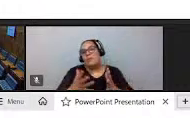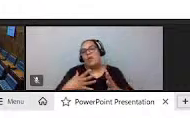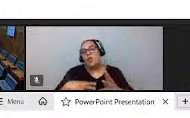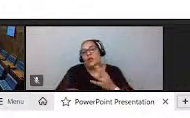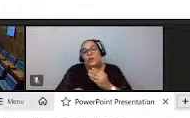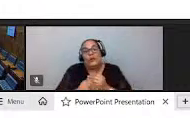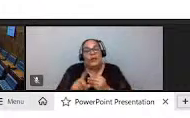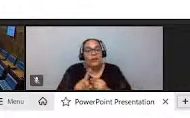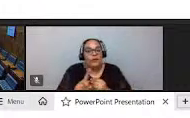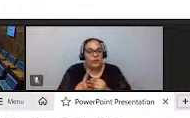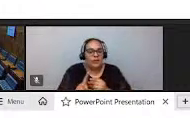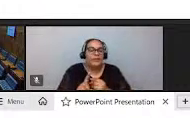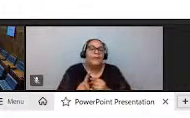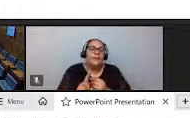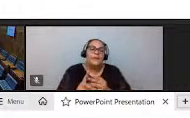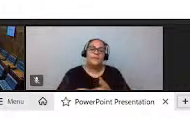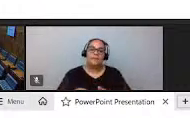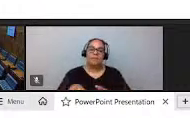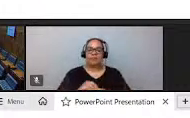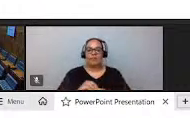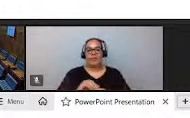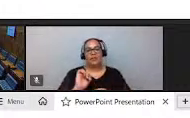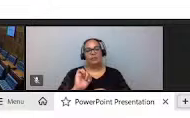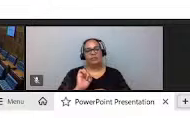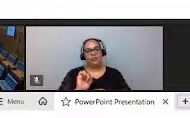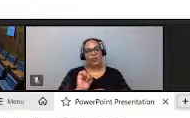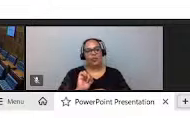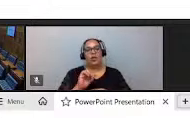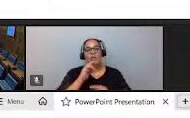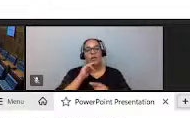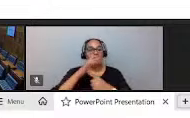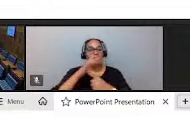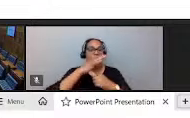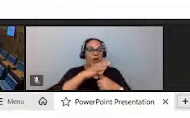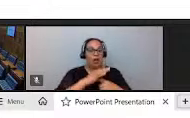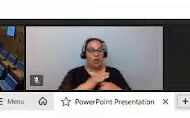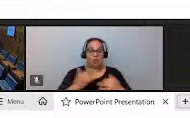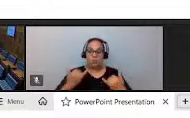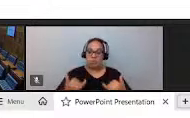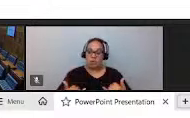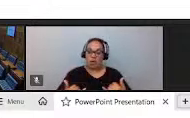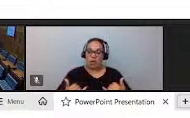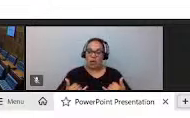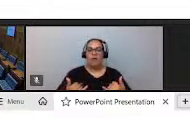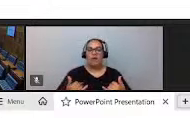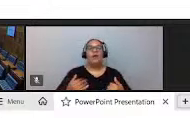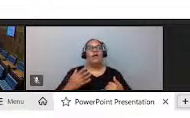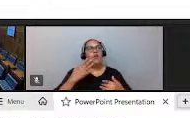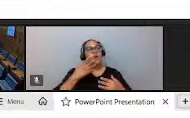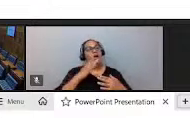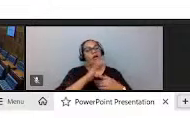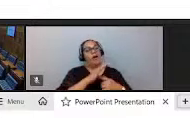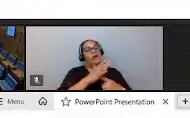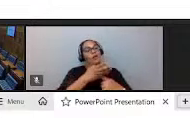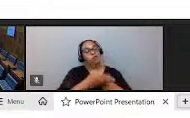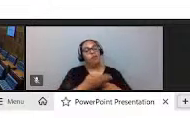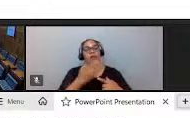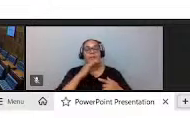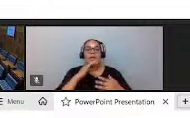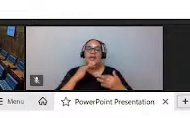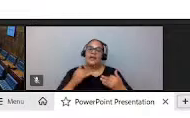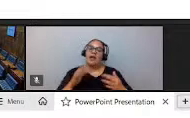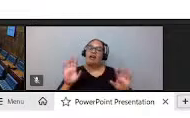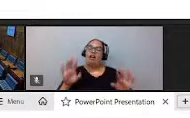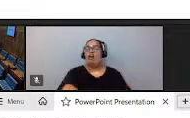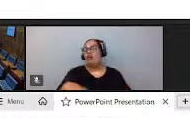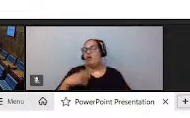add um in regard to this that the helicopter doesn't now with having a helicopter in place doesn't automatically mean that